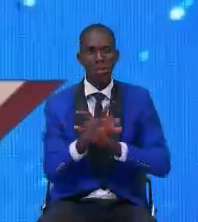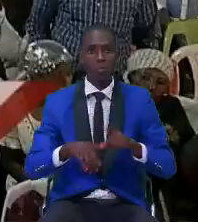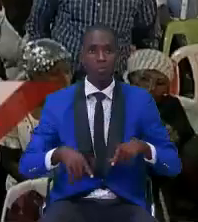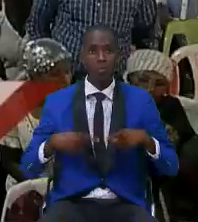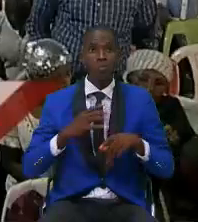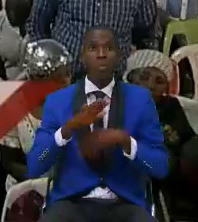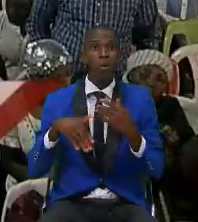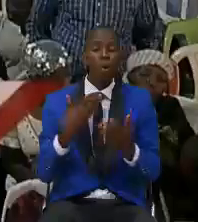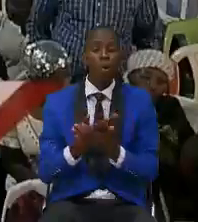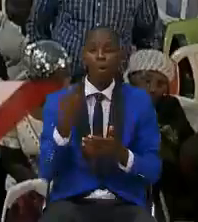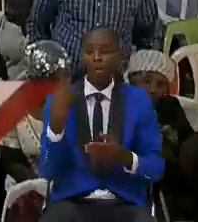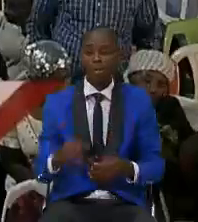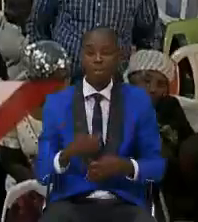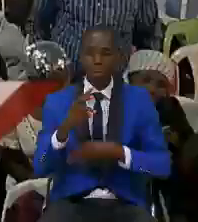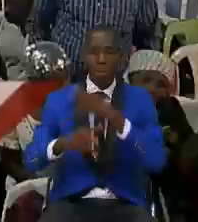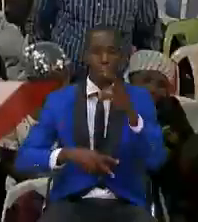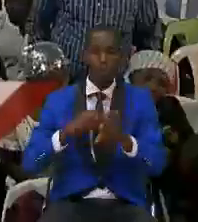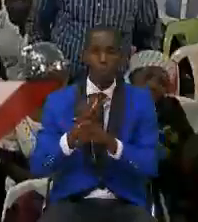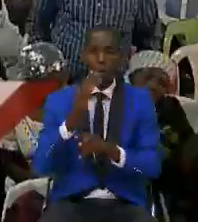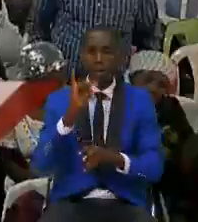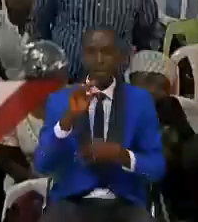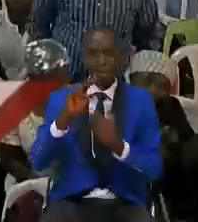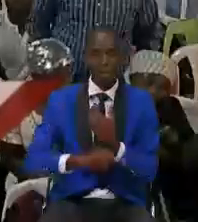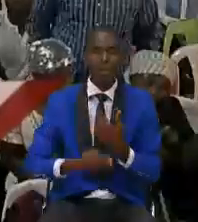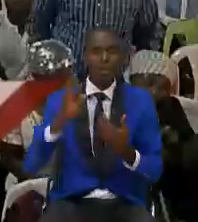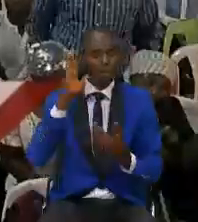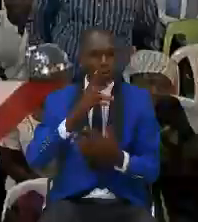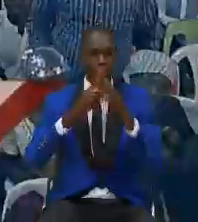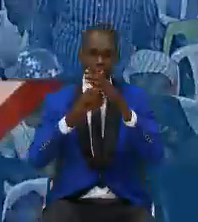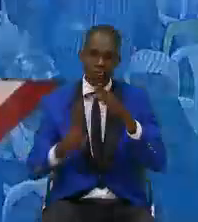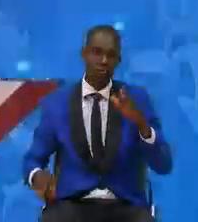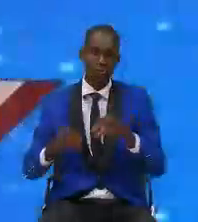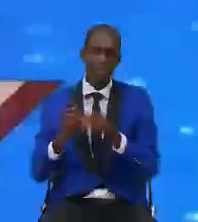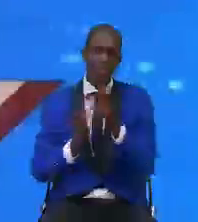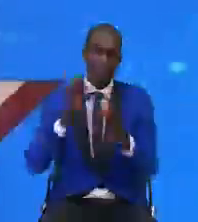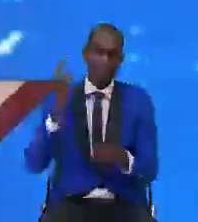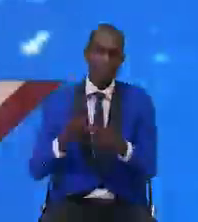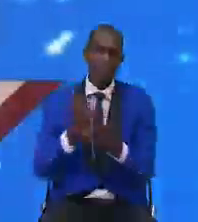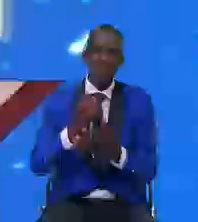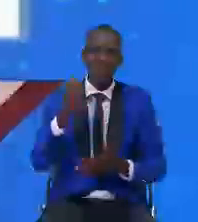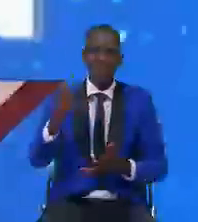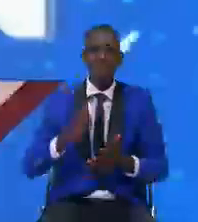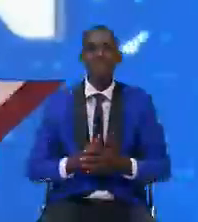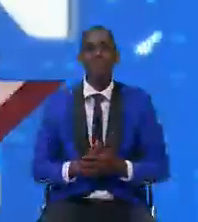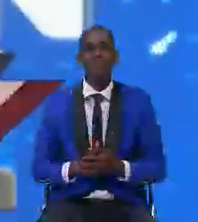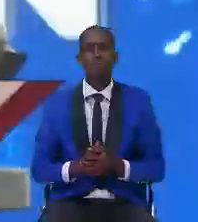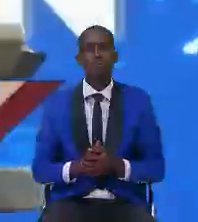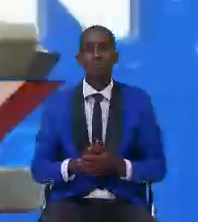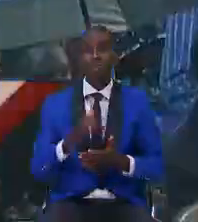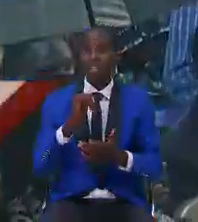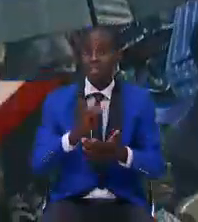forgive you. He will change your life. And all the waywardness, everything will vanish away